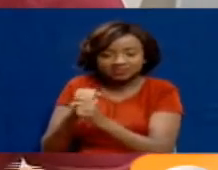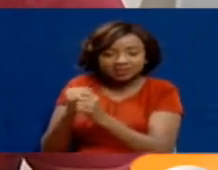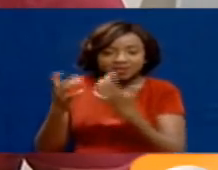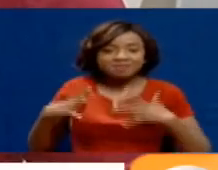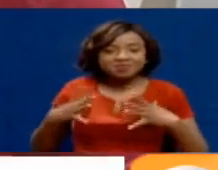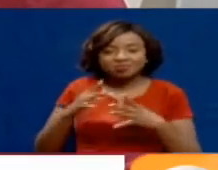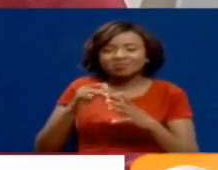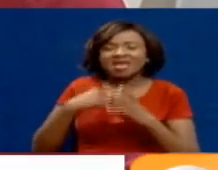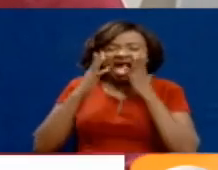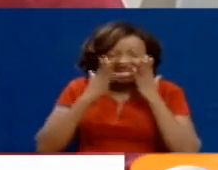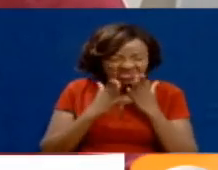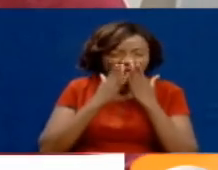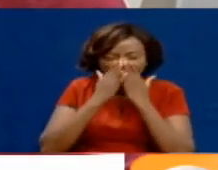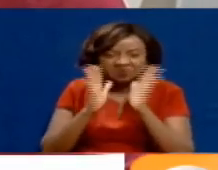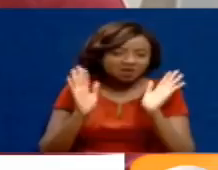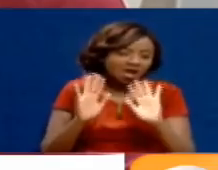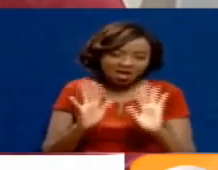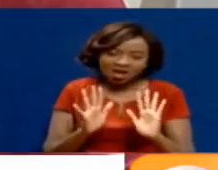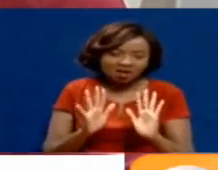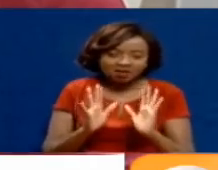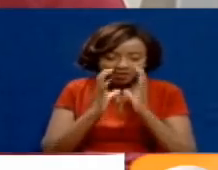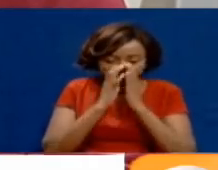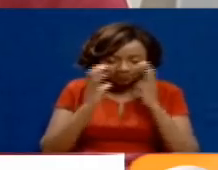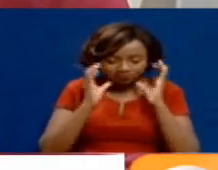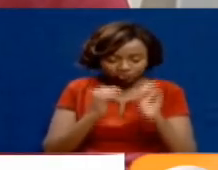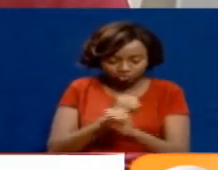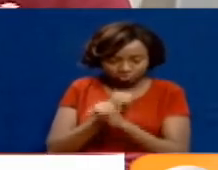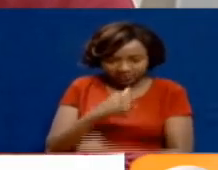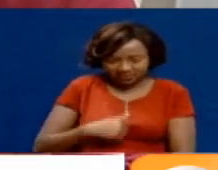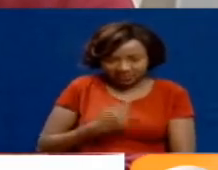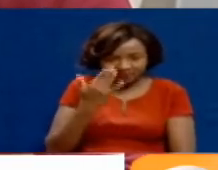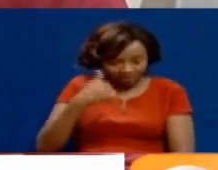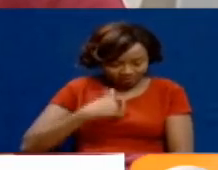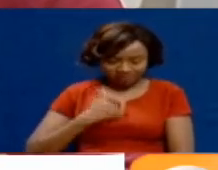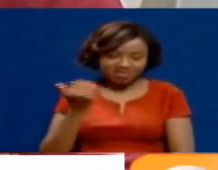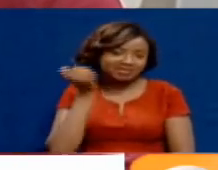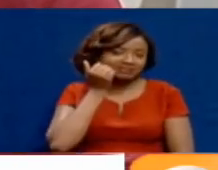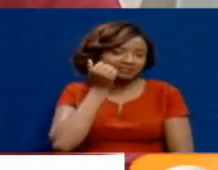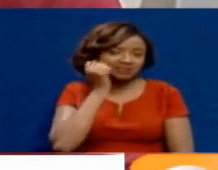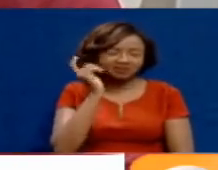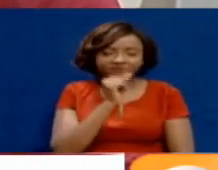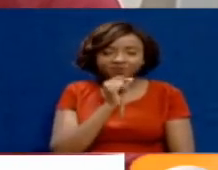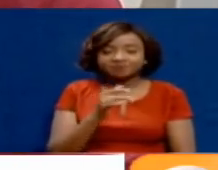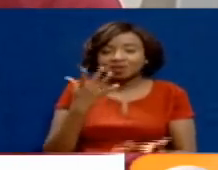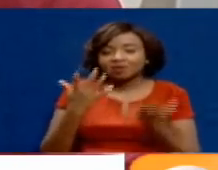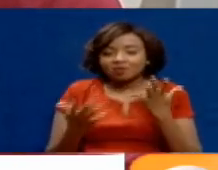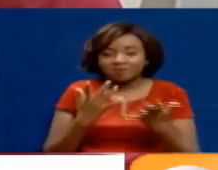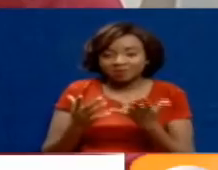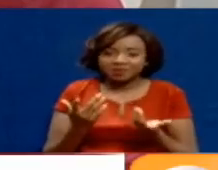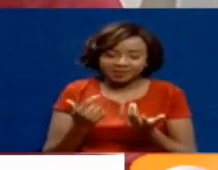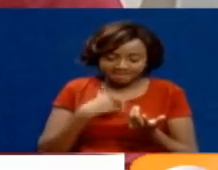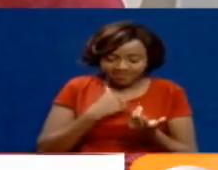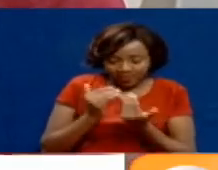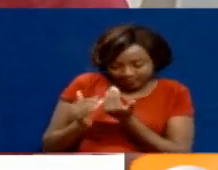around coughing and sneezing while releasing these droplets. So if you're sick, you wear a mask. If you are taking care of the sick,